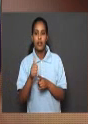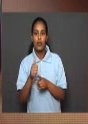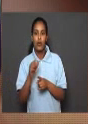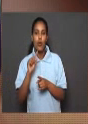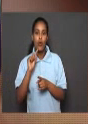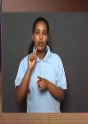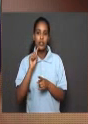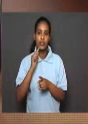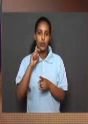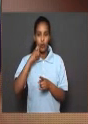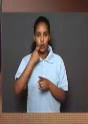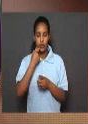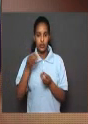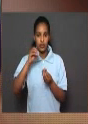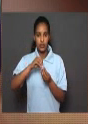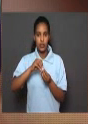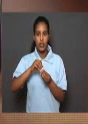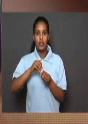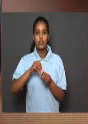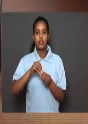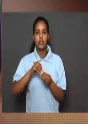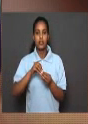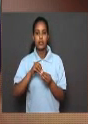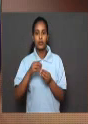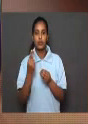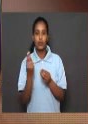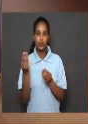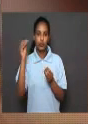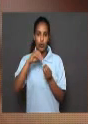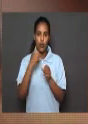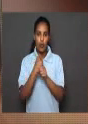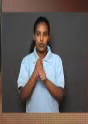used. A digital pH meter would also work.